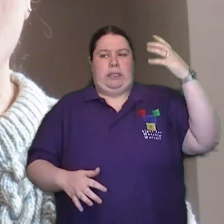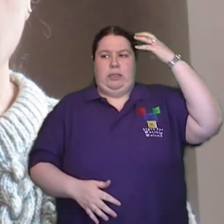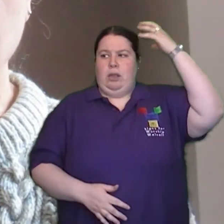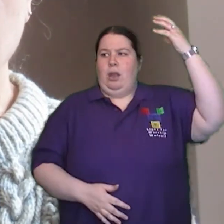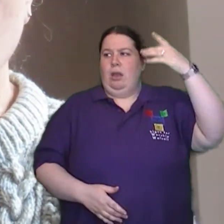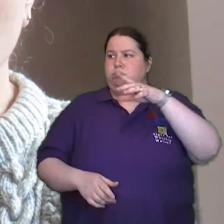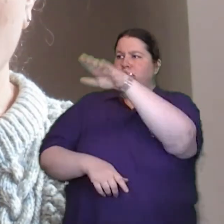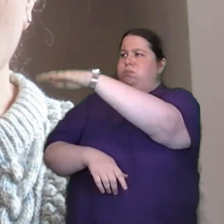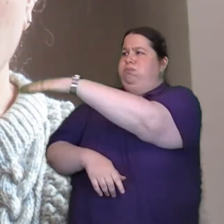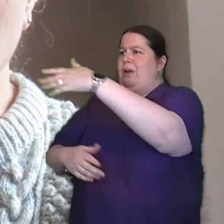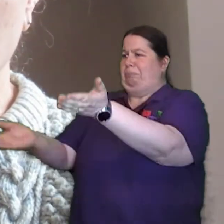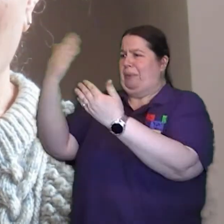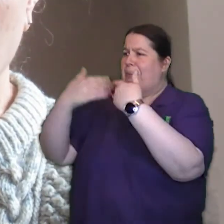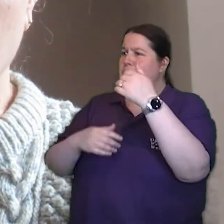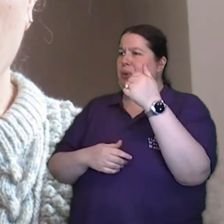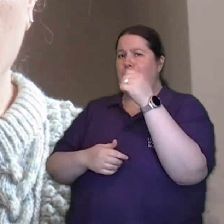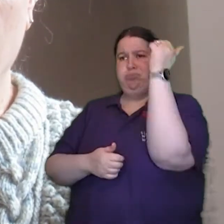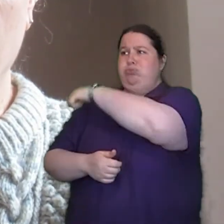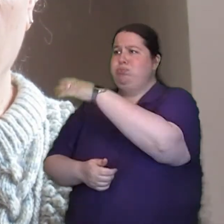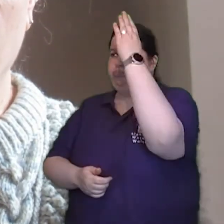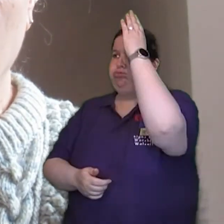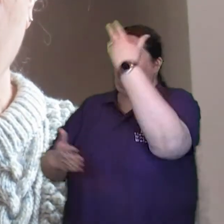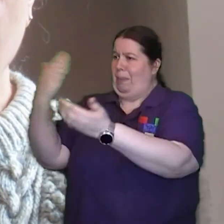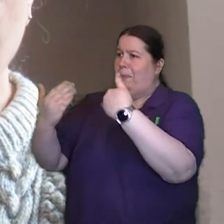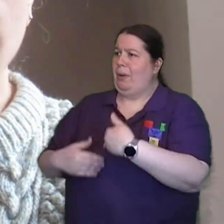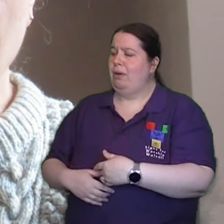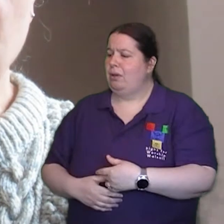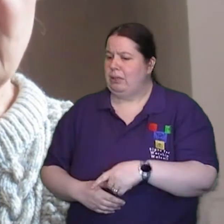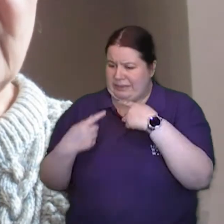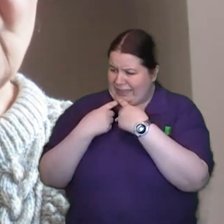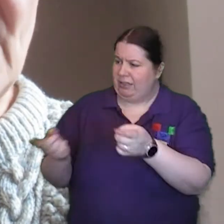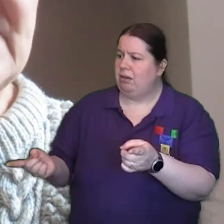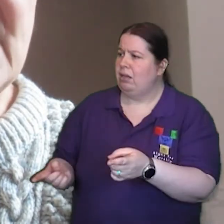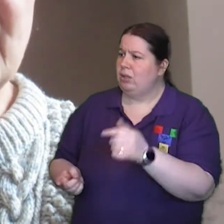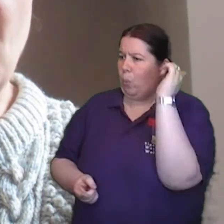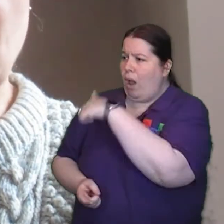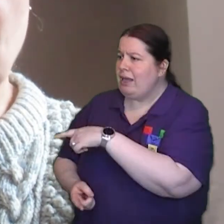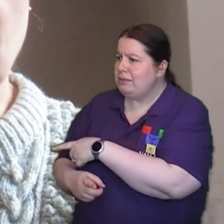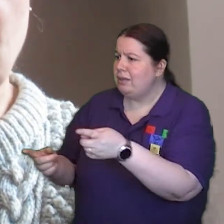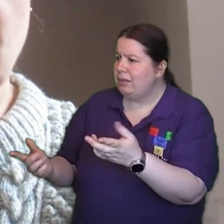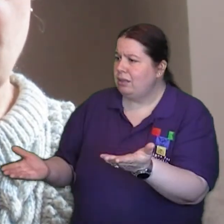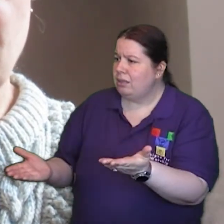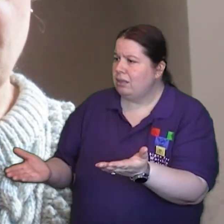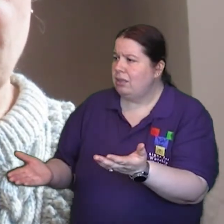the enchanters, astrologers, and diviners. Then he said to these wise men of